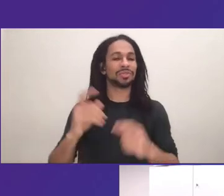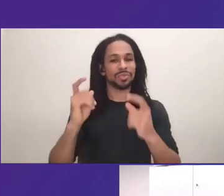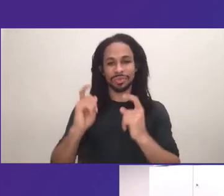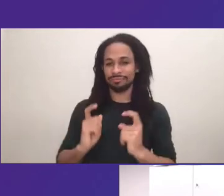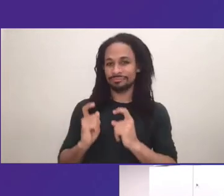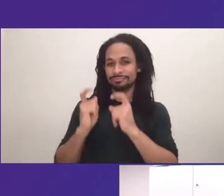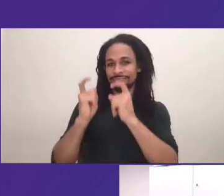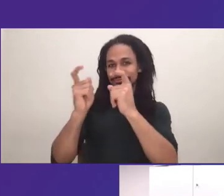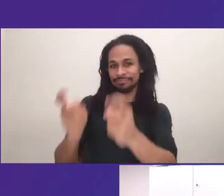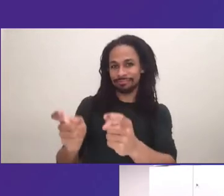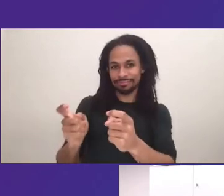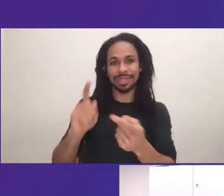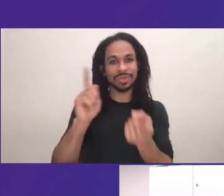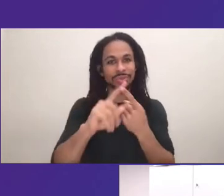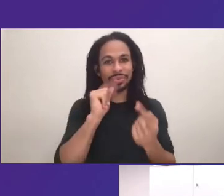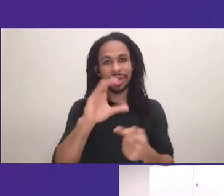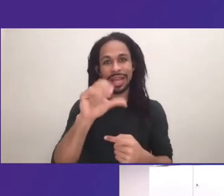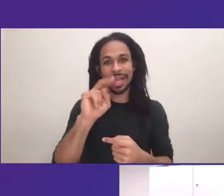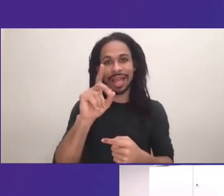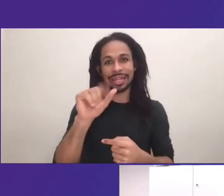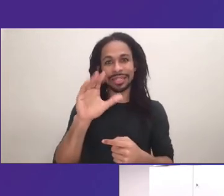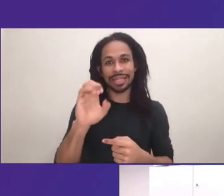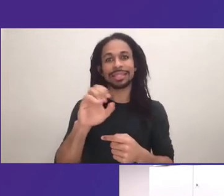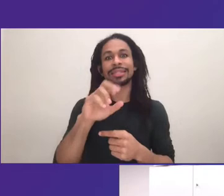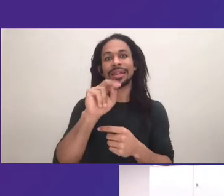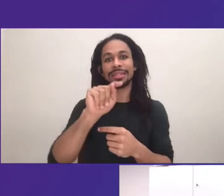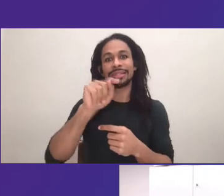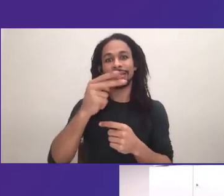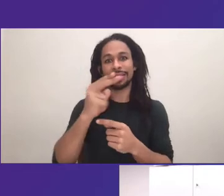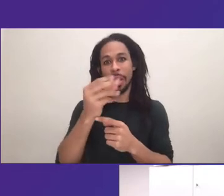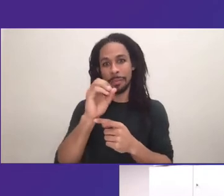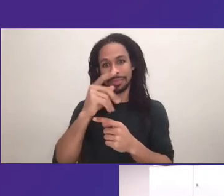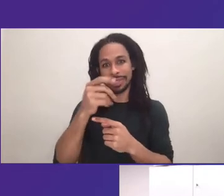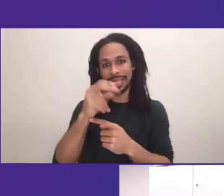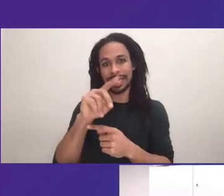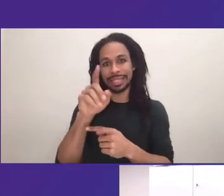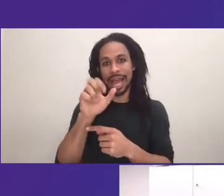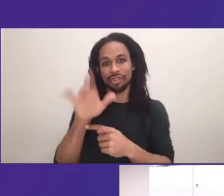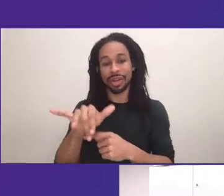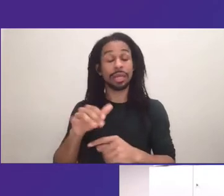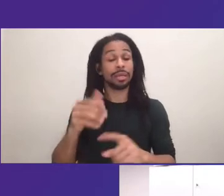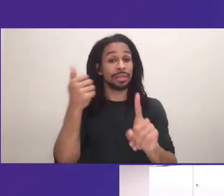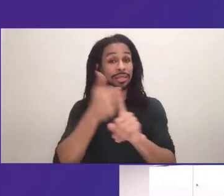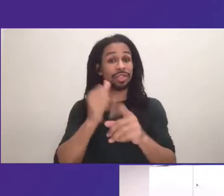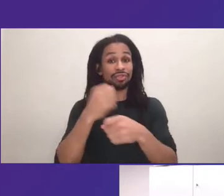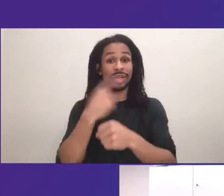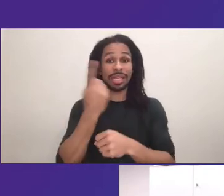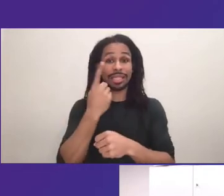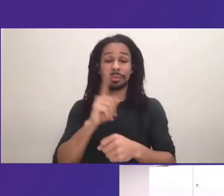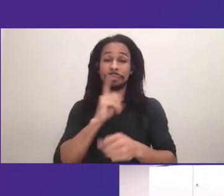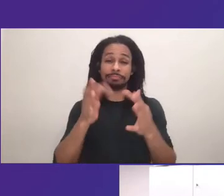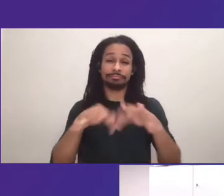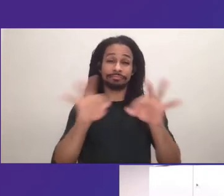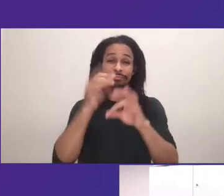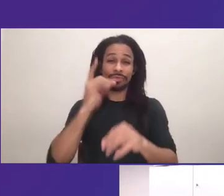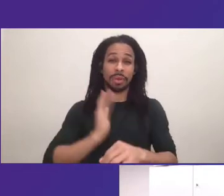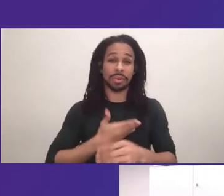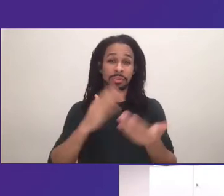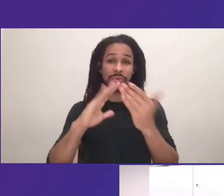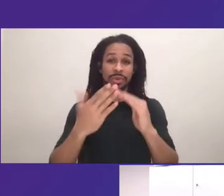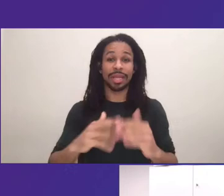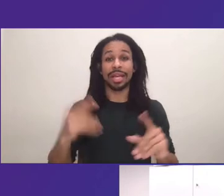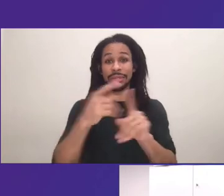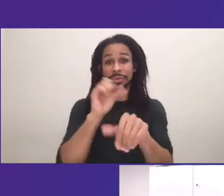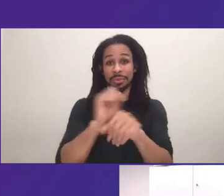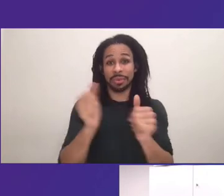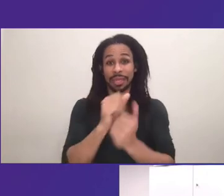to the incomparable Candace Thompson-Zachery, who has created something truly significant for our community. She has worked with a committee of